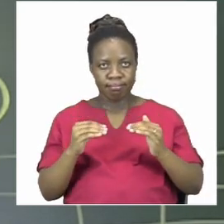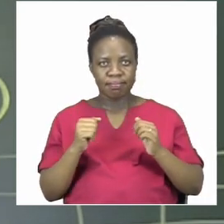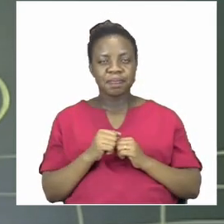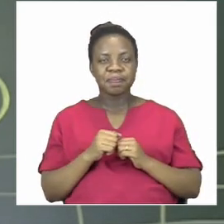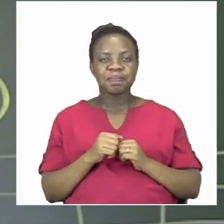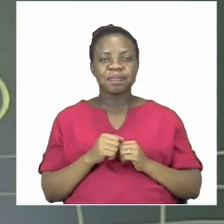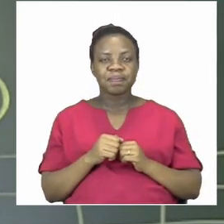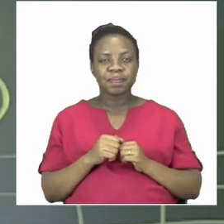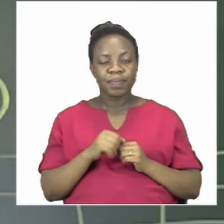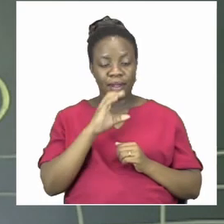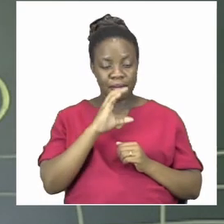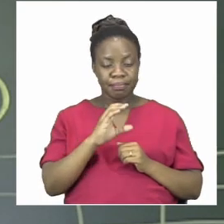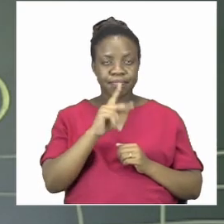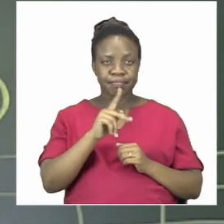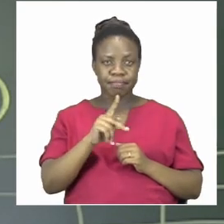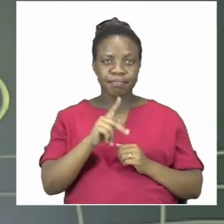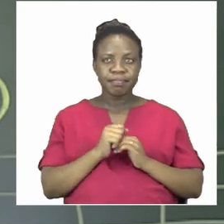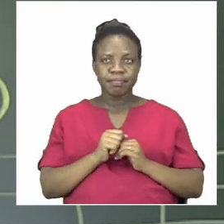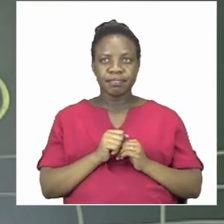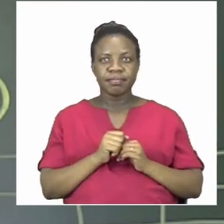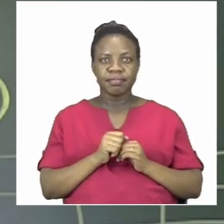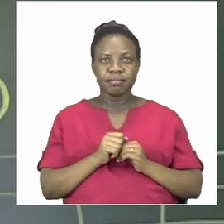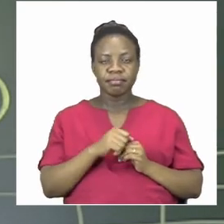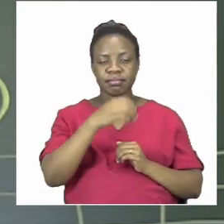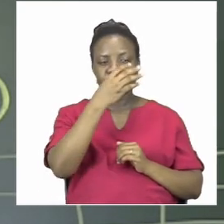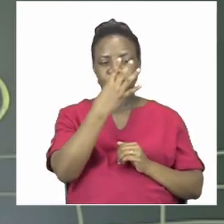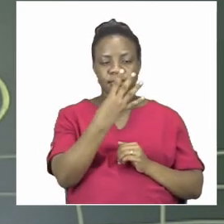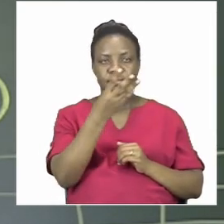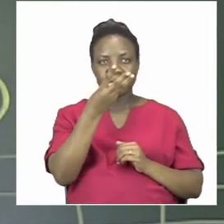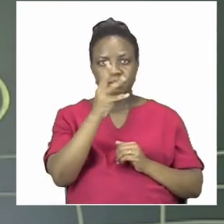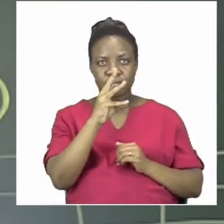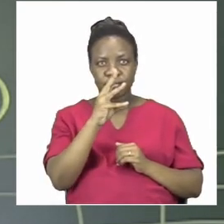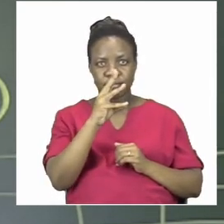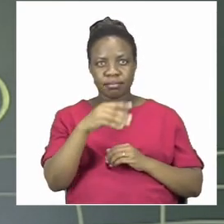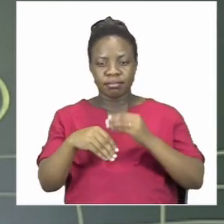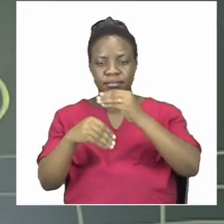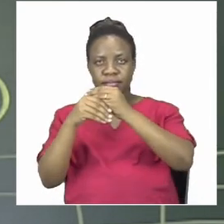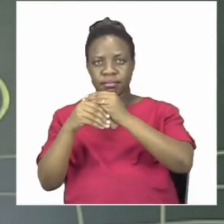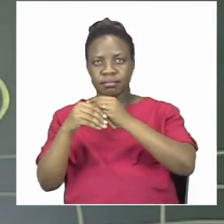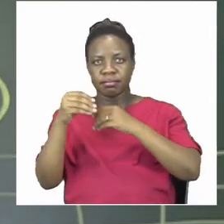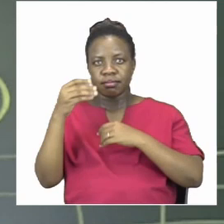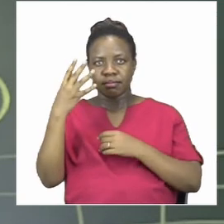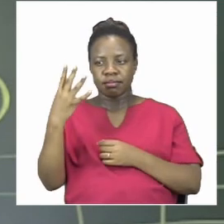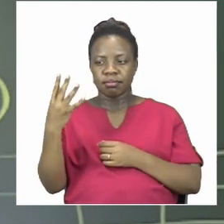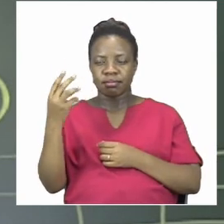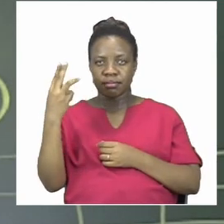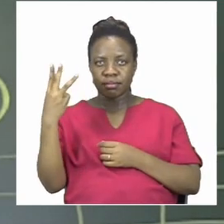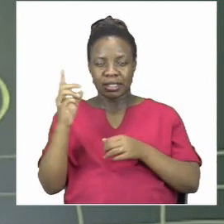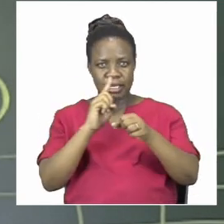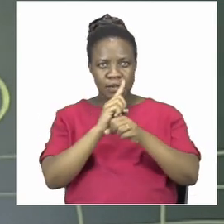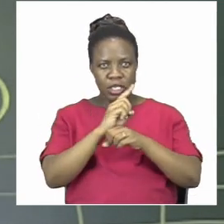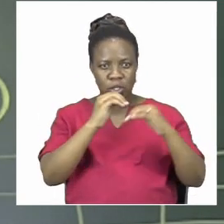more example. This one says 46 plus 43. So first of all, we break it down. We